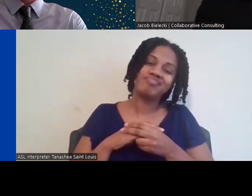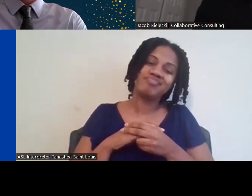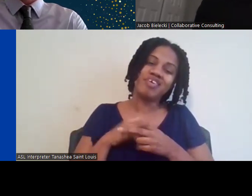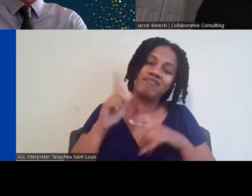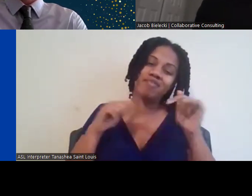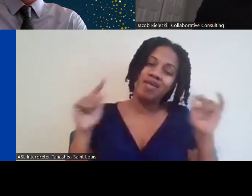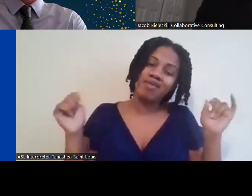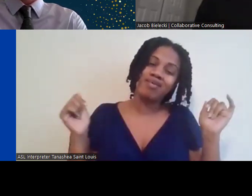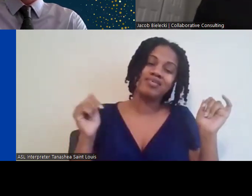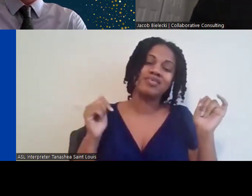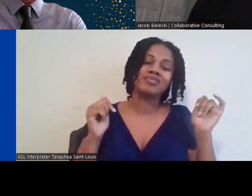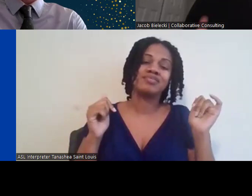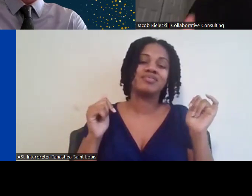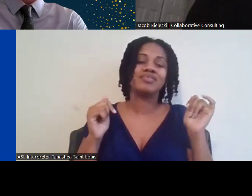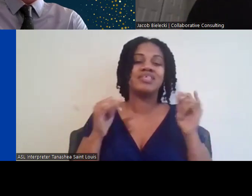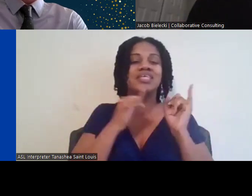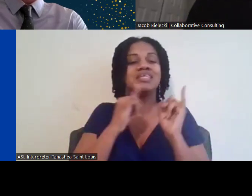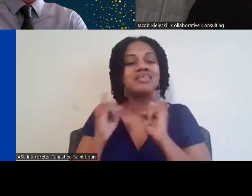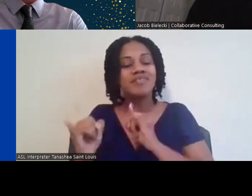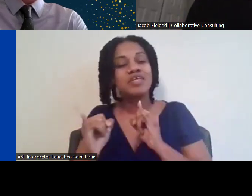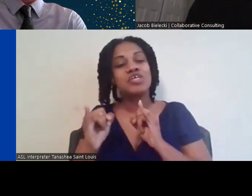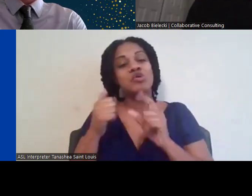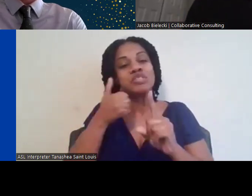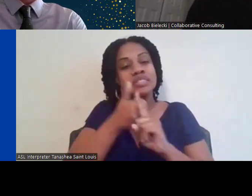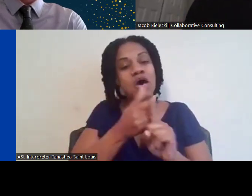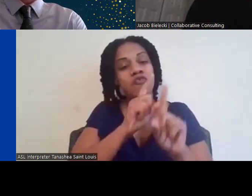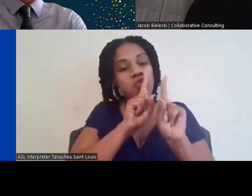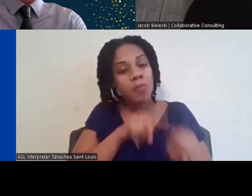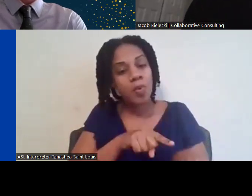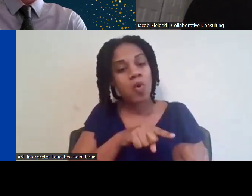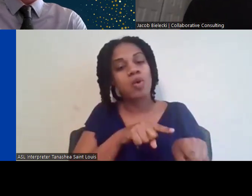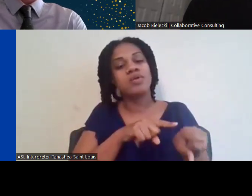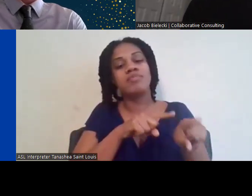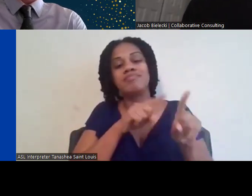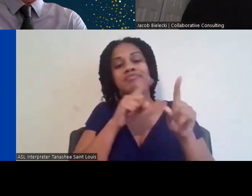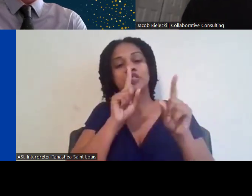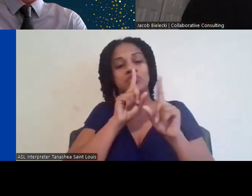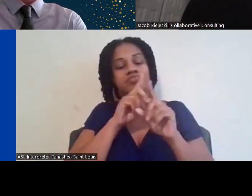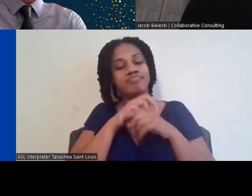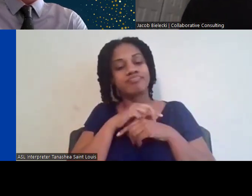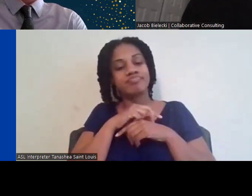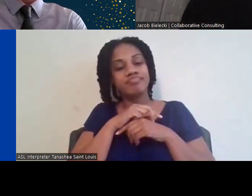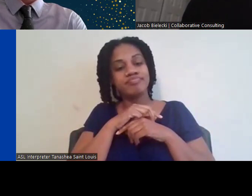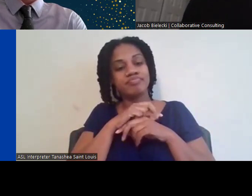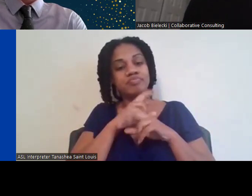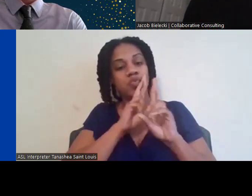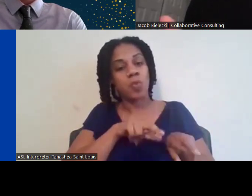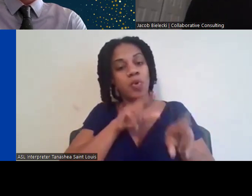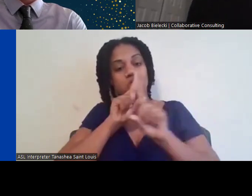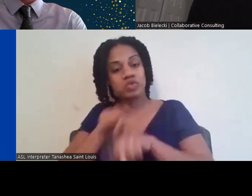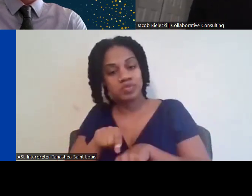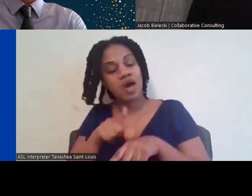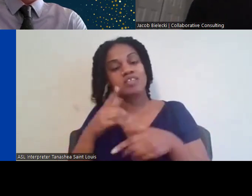of individual or self-reported you know, responses to feelings